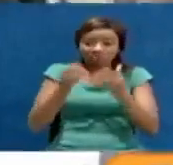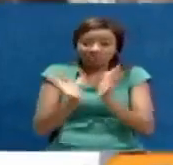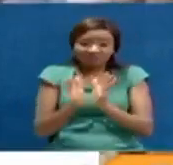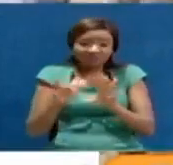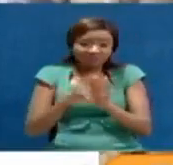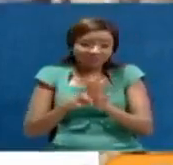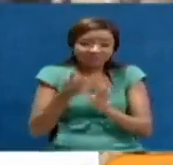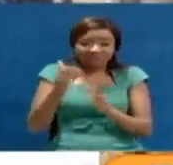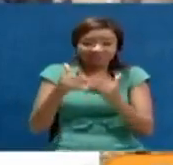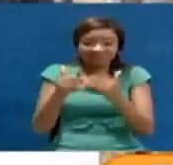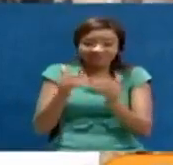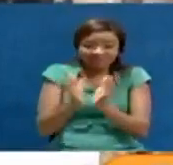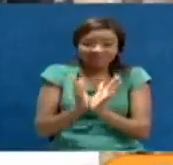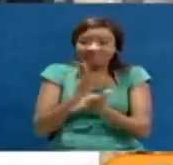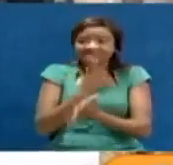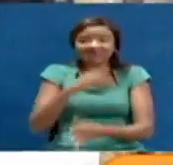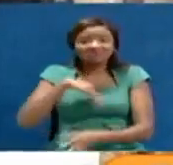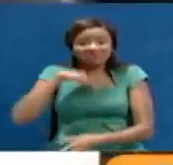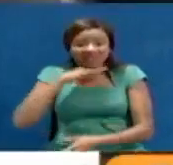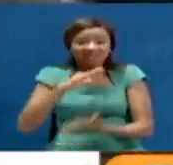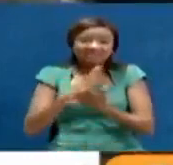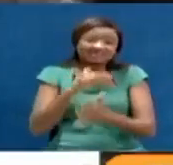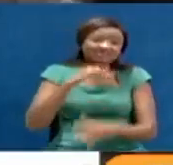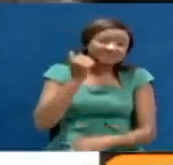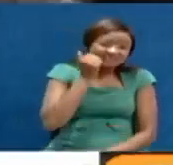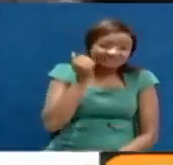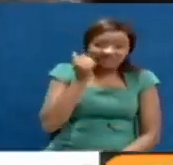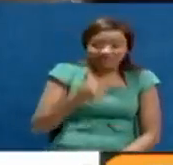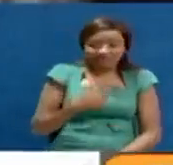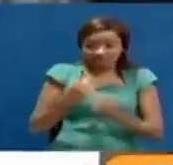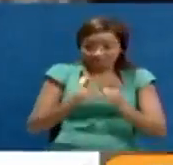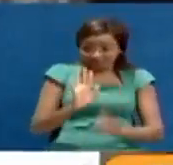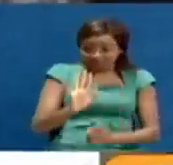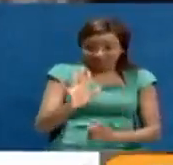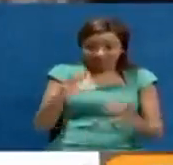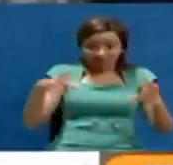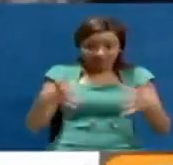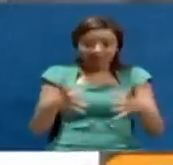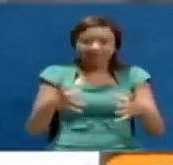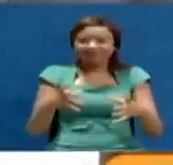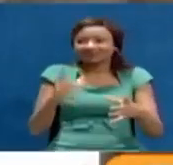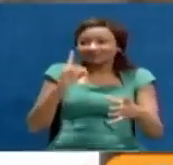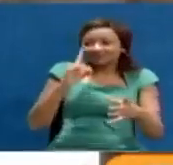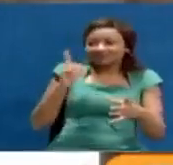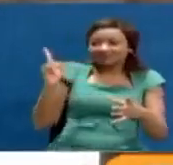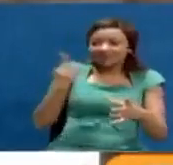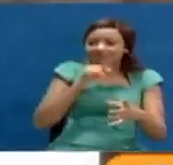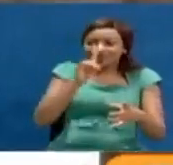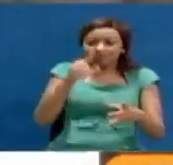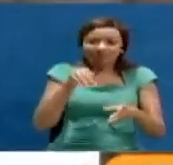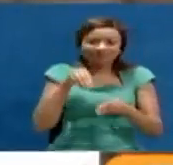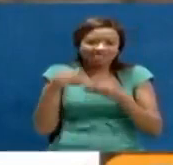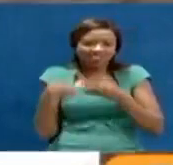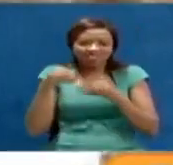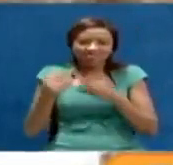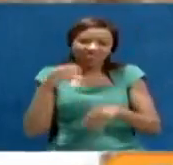have died, some having fallen ill. For Salim Mohammed, the company and its operations left him disabled, something that he cannot change at